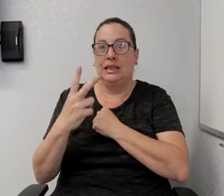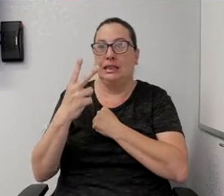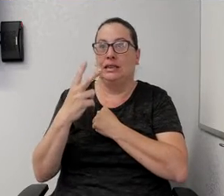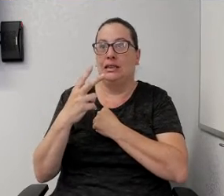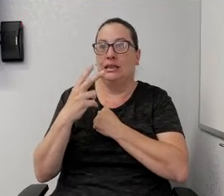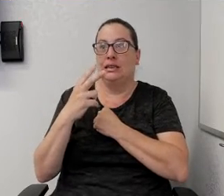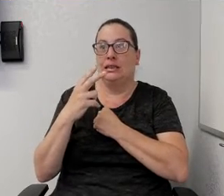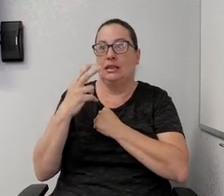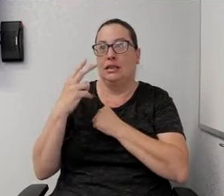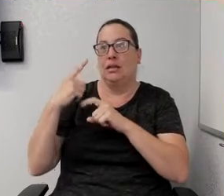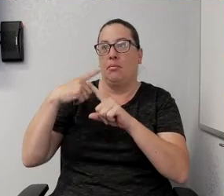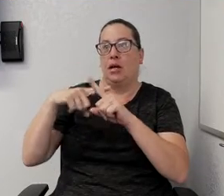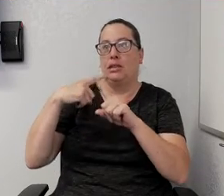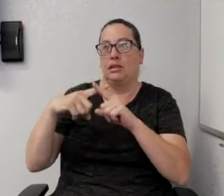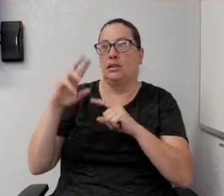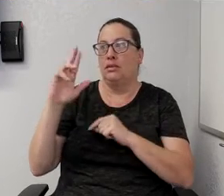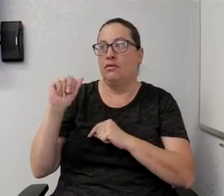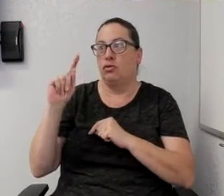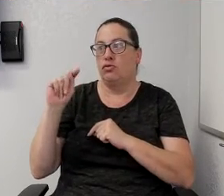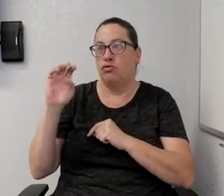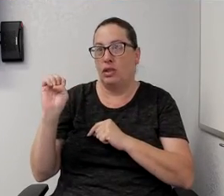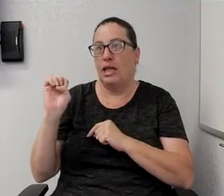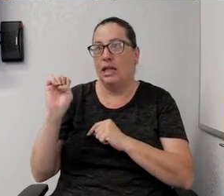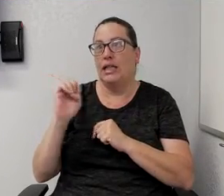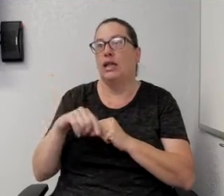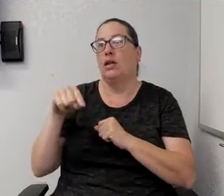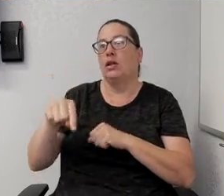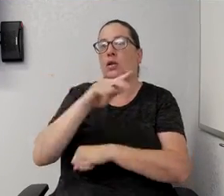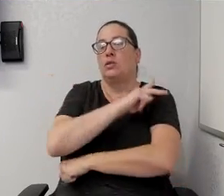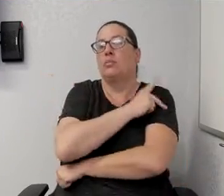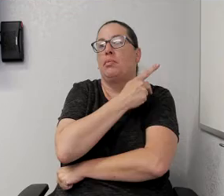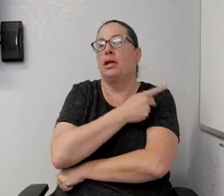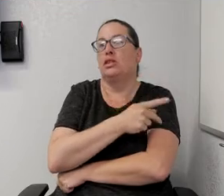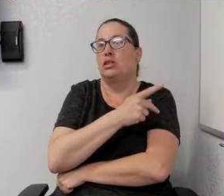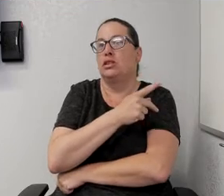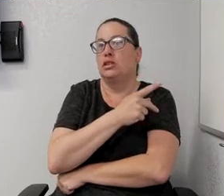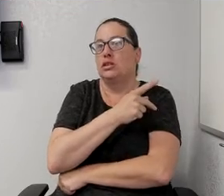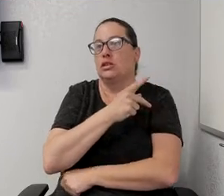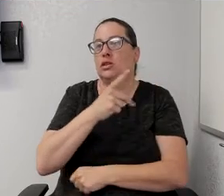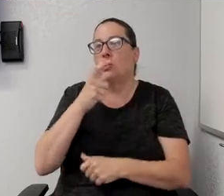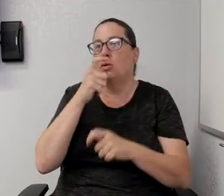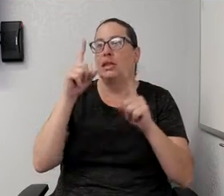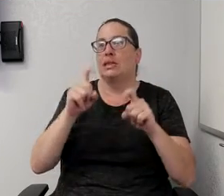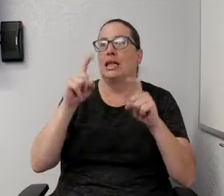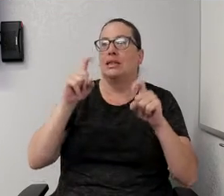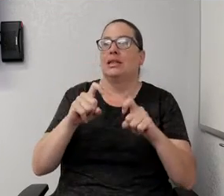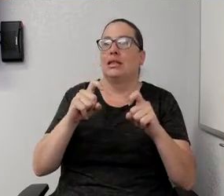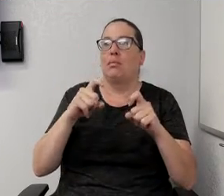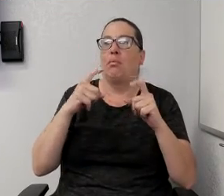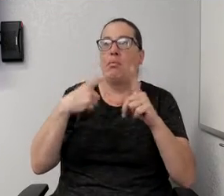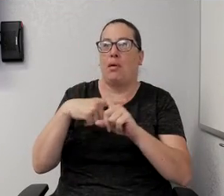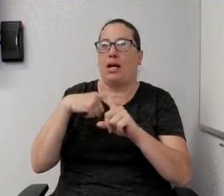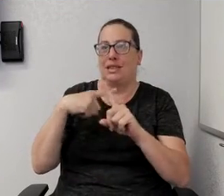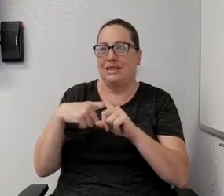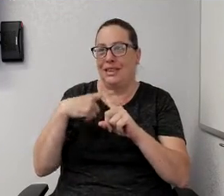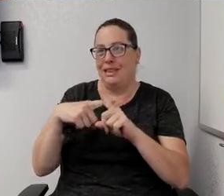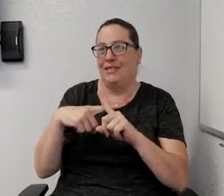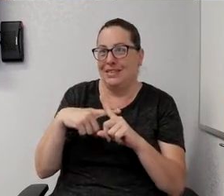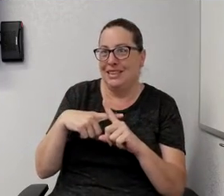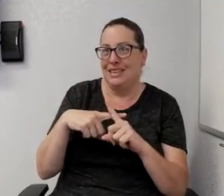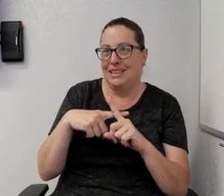rate. But again, those are patients that are testing positive. It's estimated that a significantly high